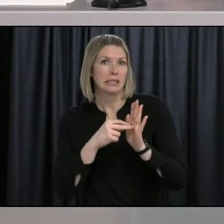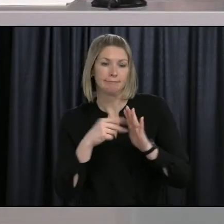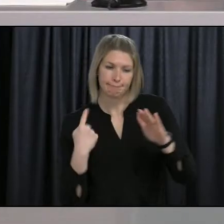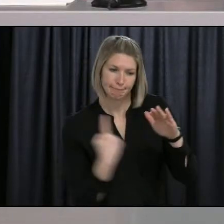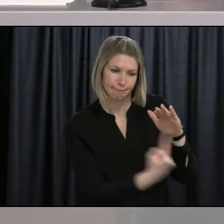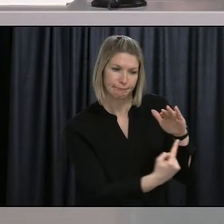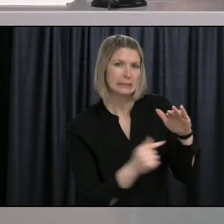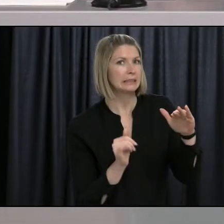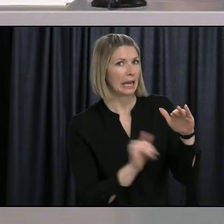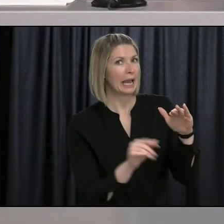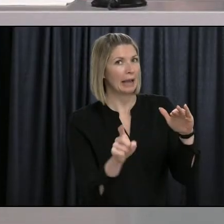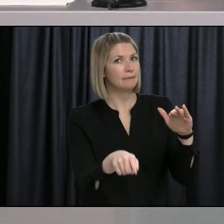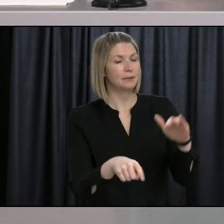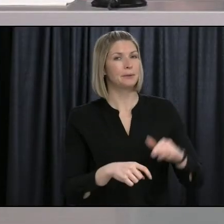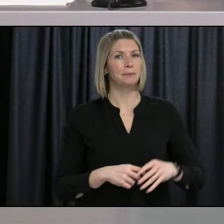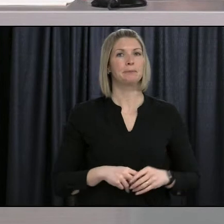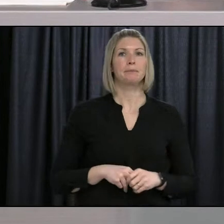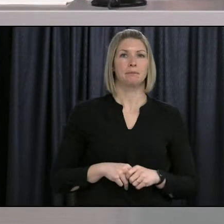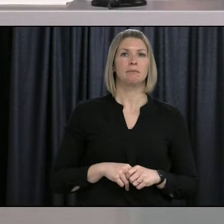Interesting.